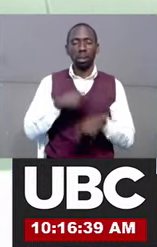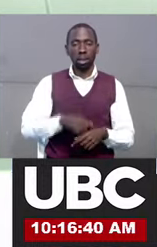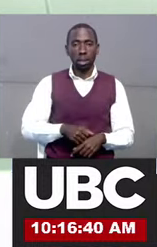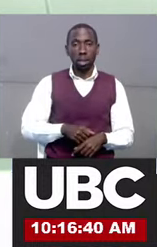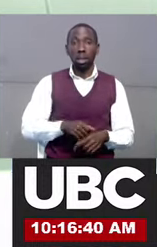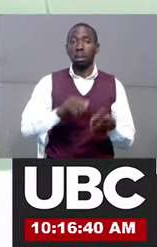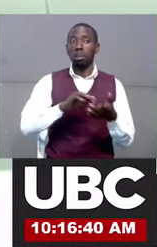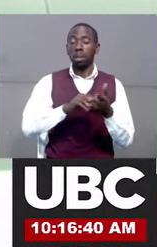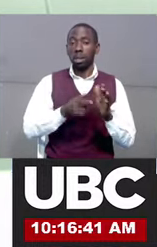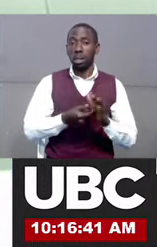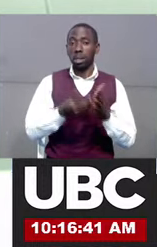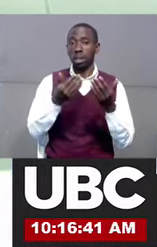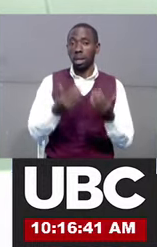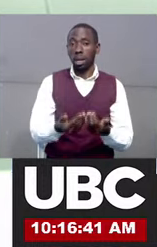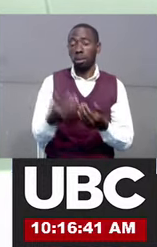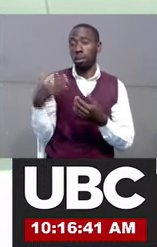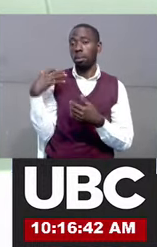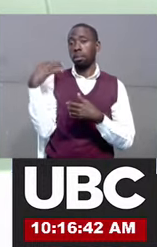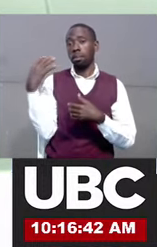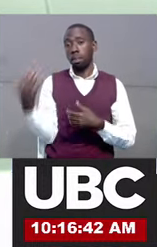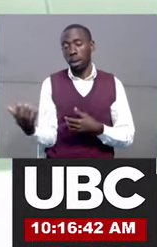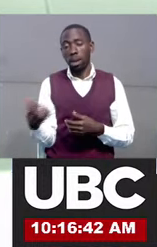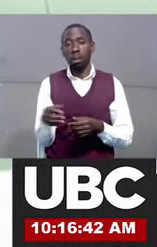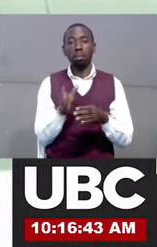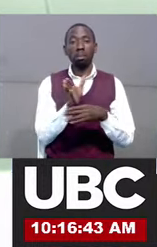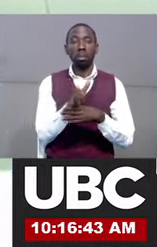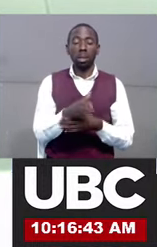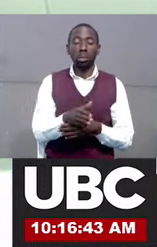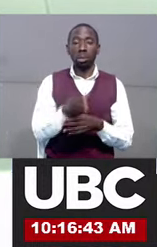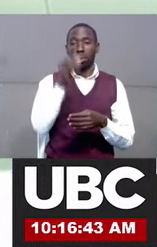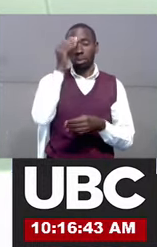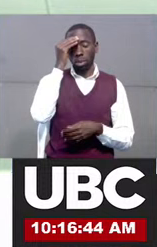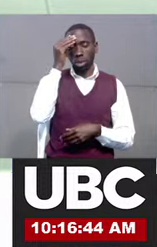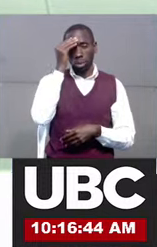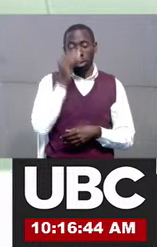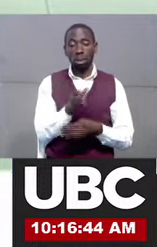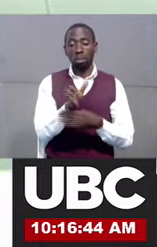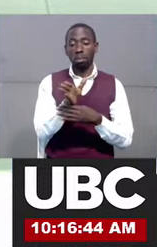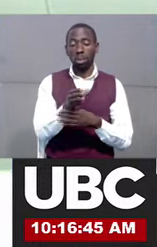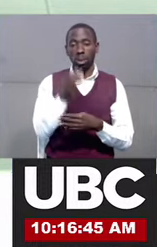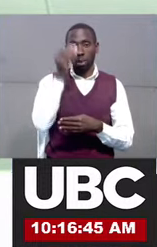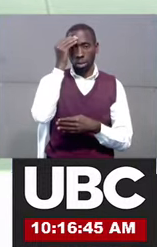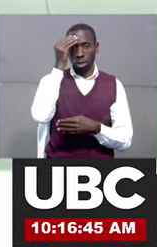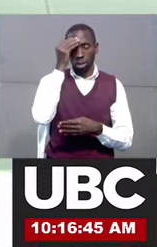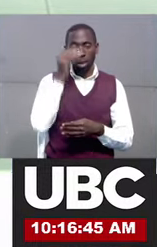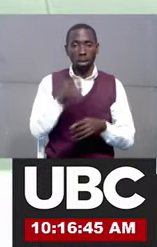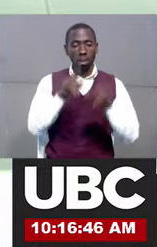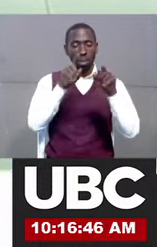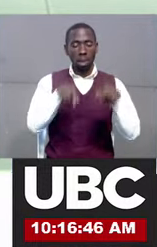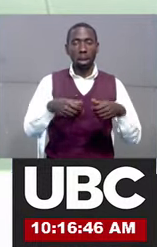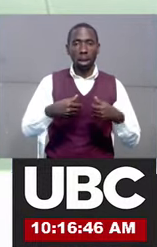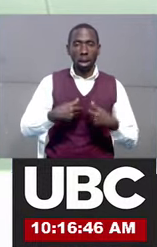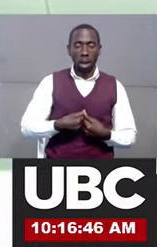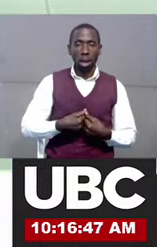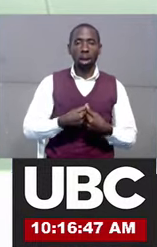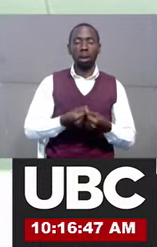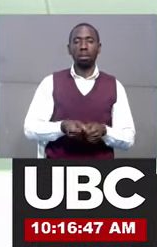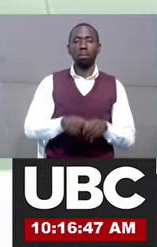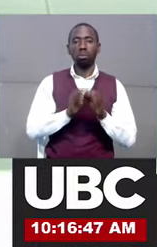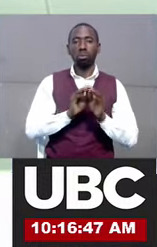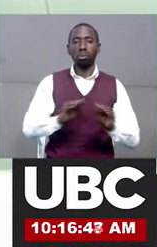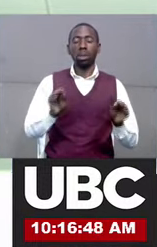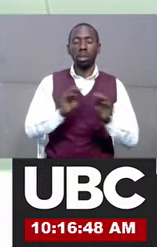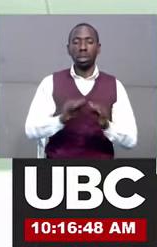the burden goes back to the Minister of Education. Minister of Education must have retraining programs through the